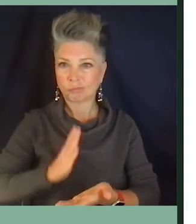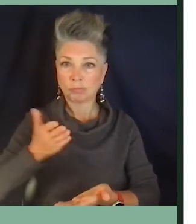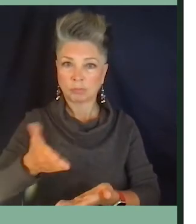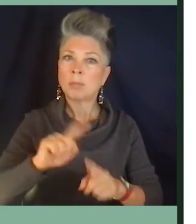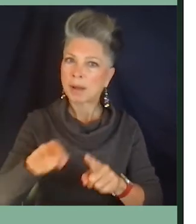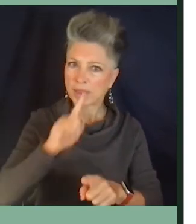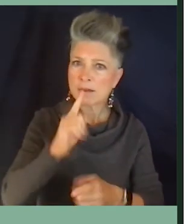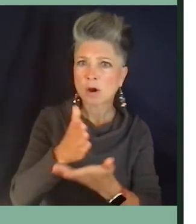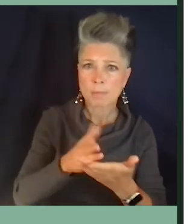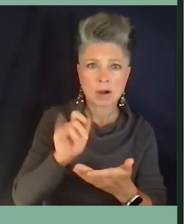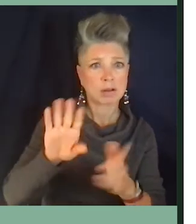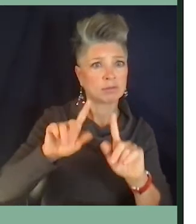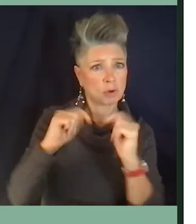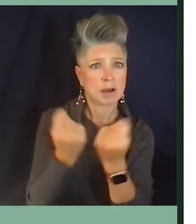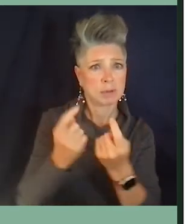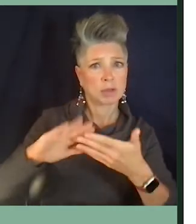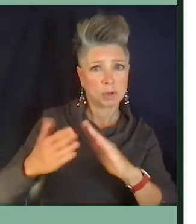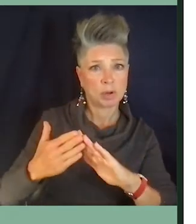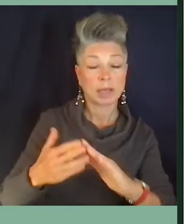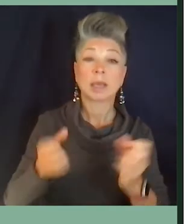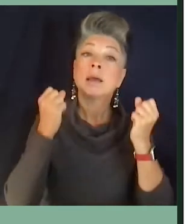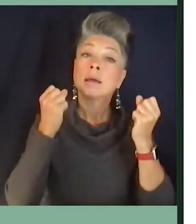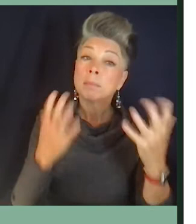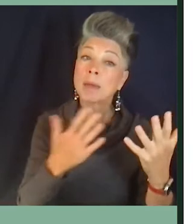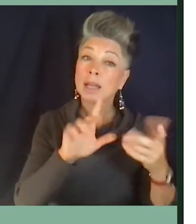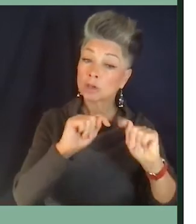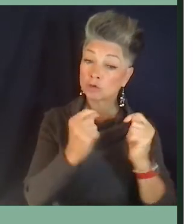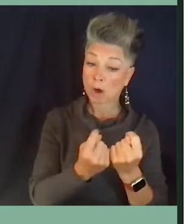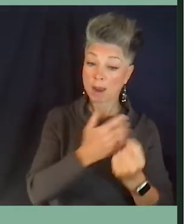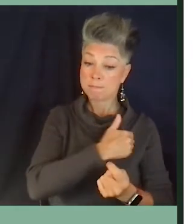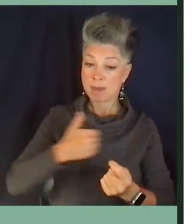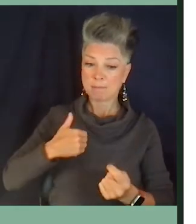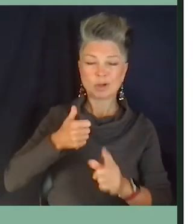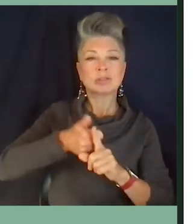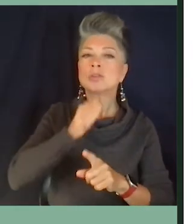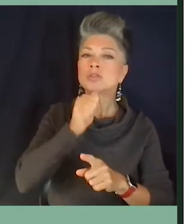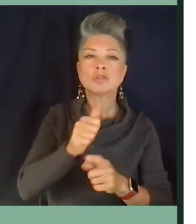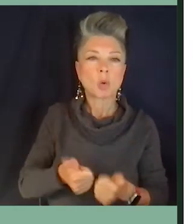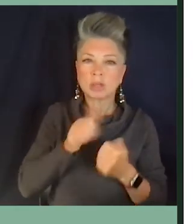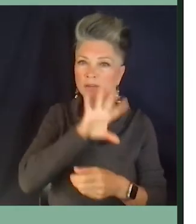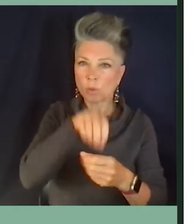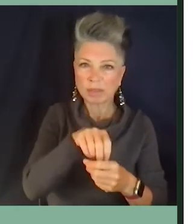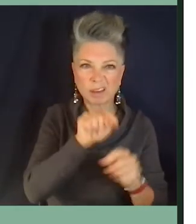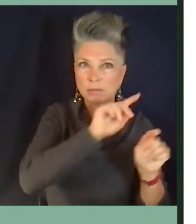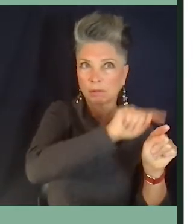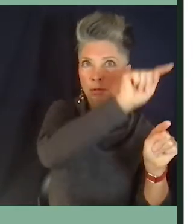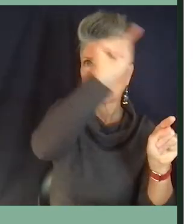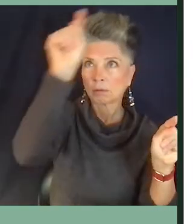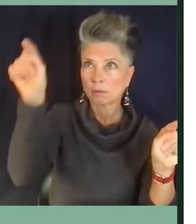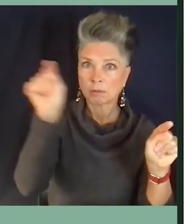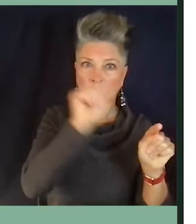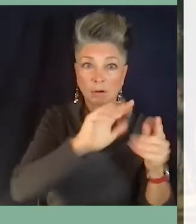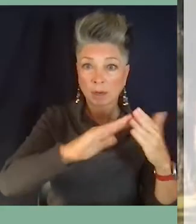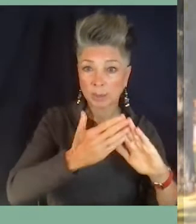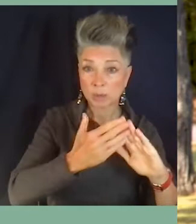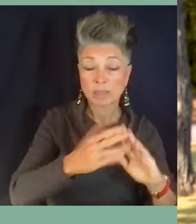recognized, they are part of tribal communities. There are many tribal members that don't live within their tribal communities,